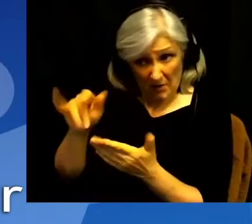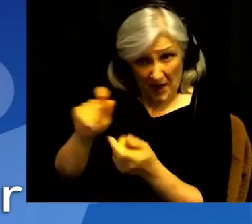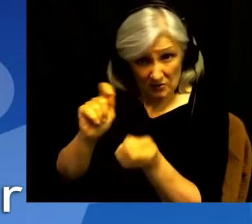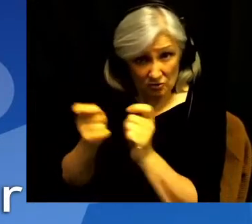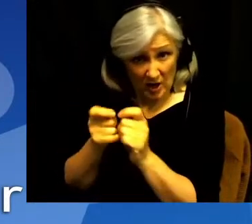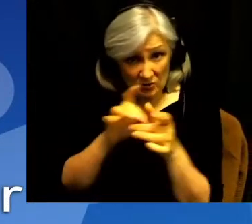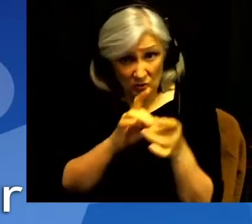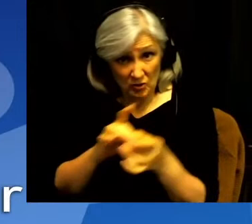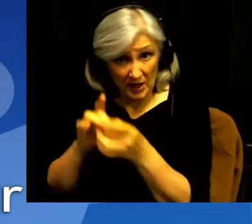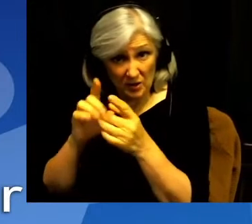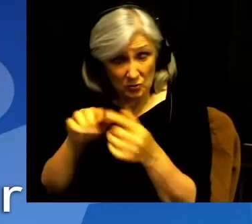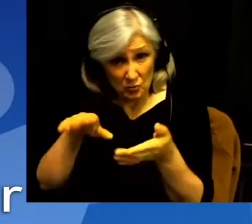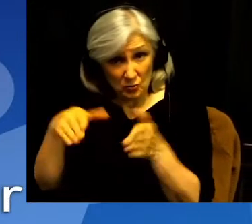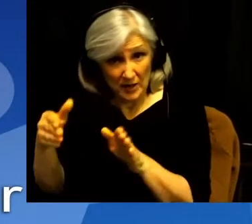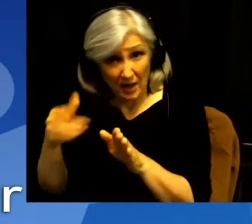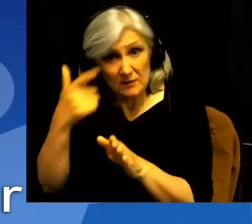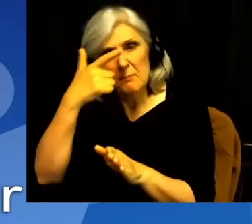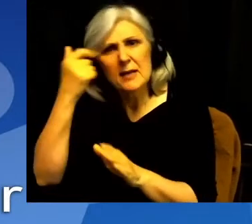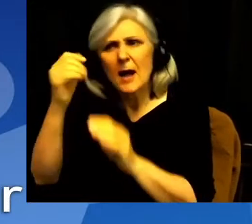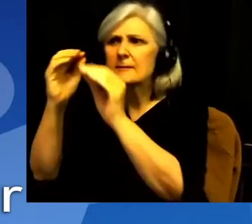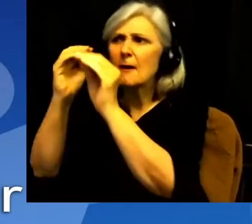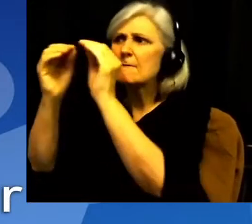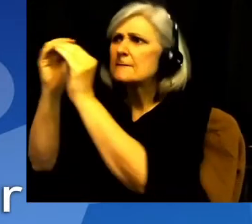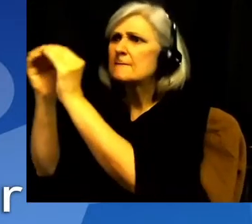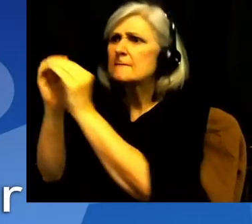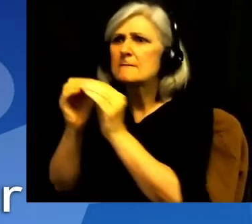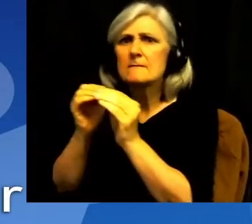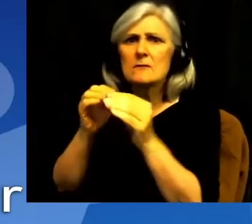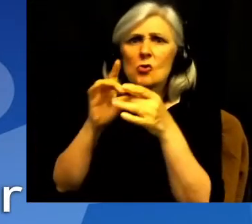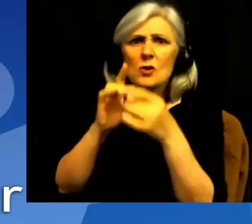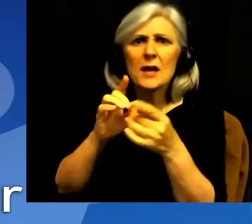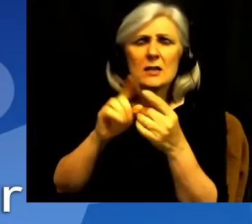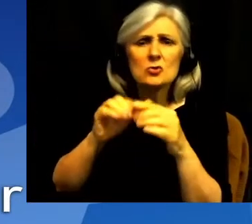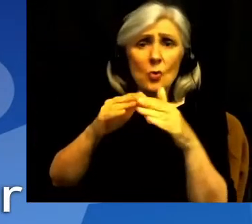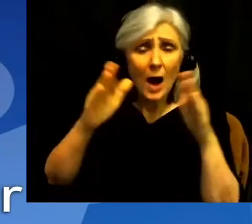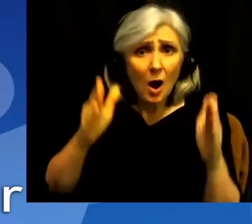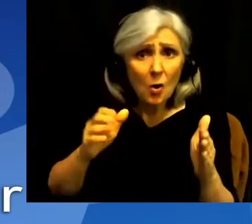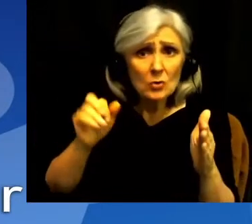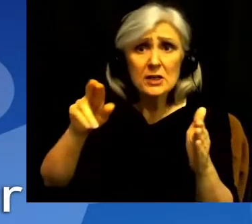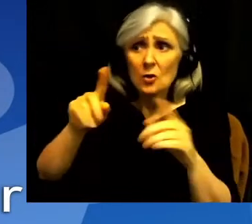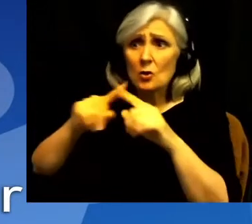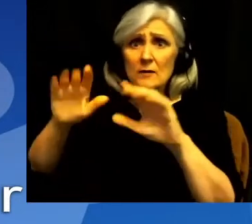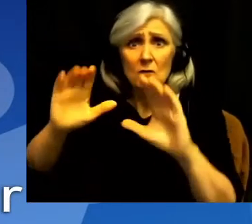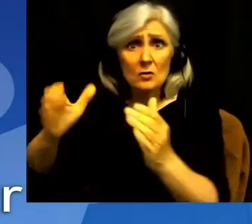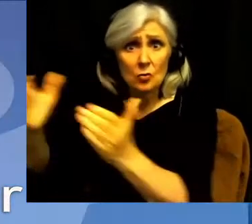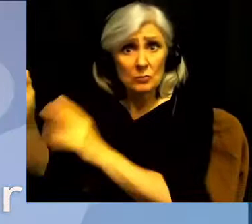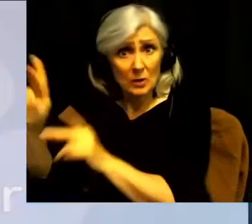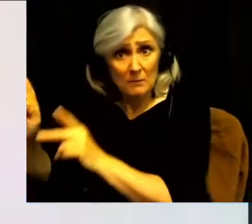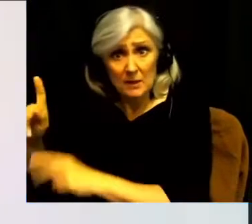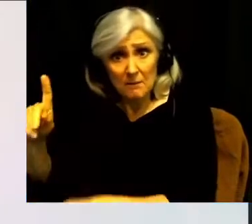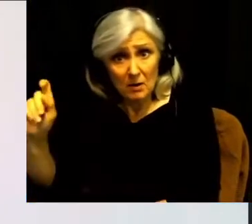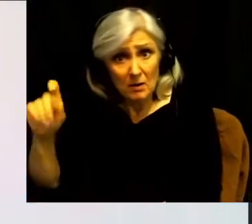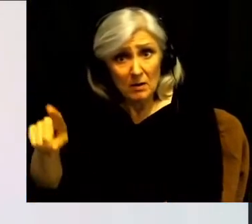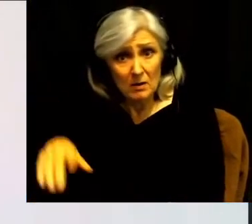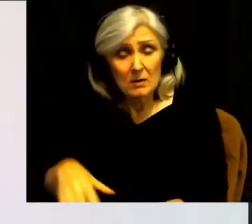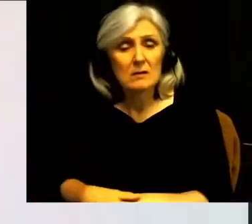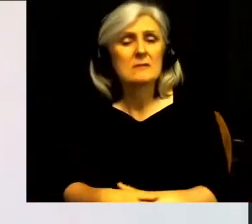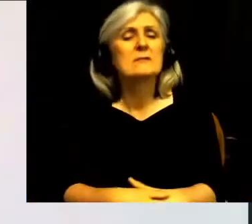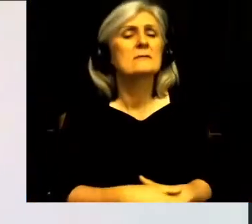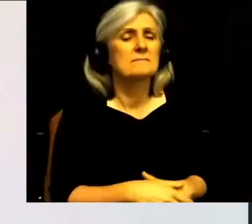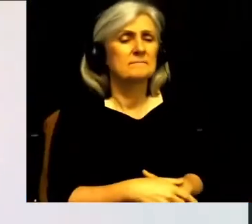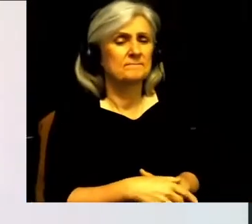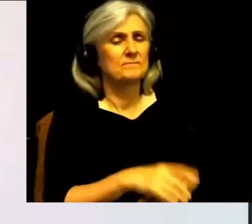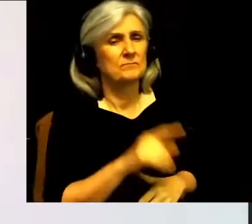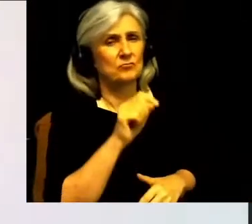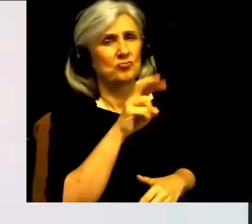group housing or other areas. Thank you. Thanks, Will. I will say that those